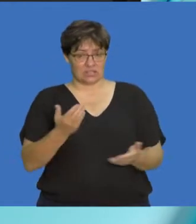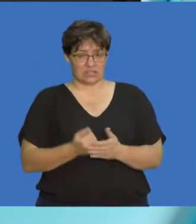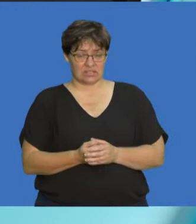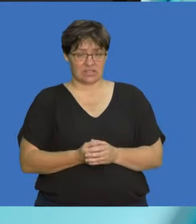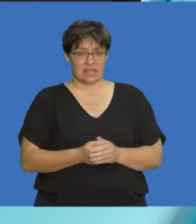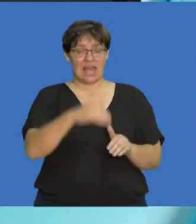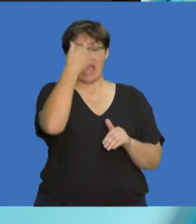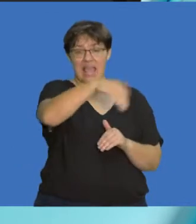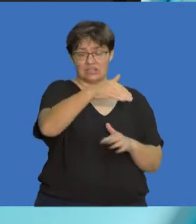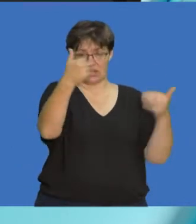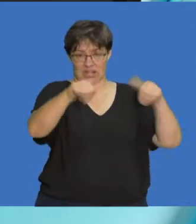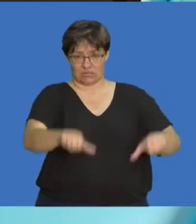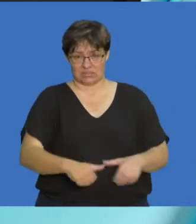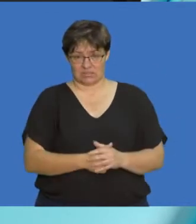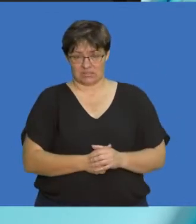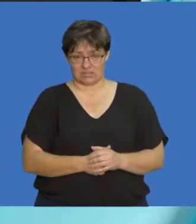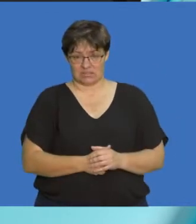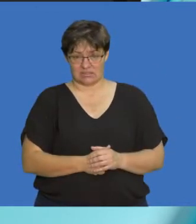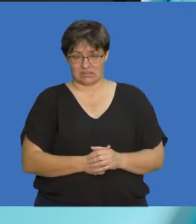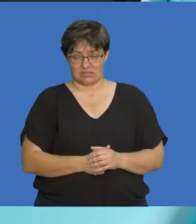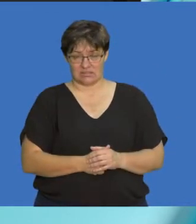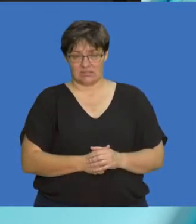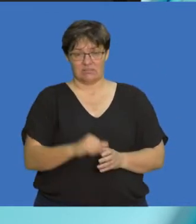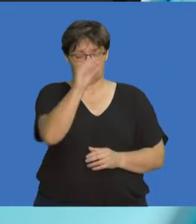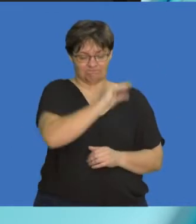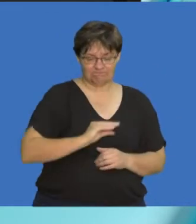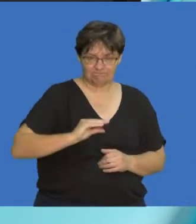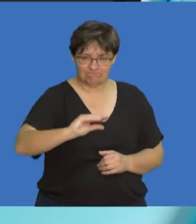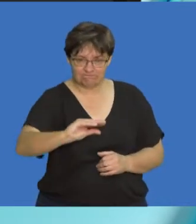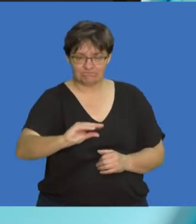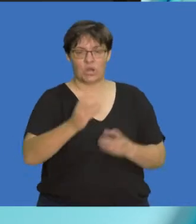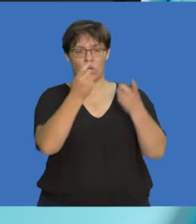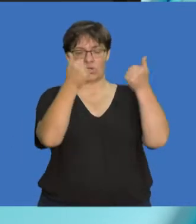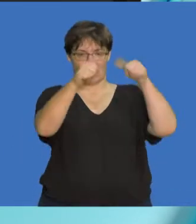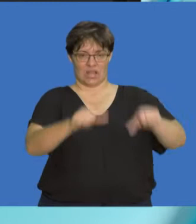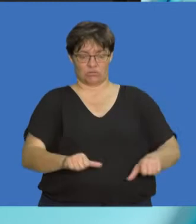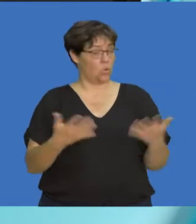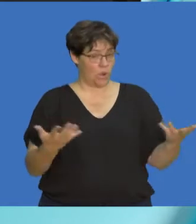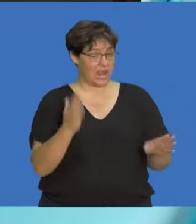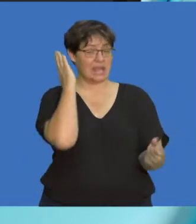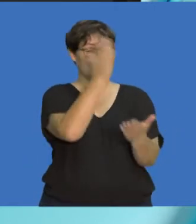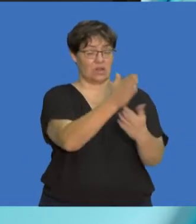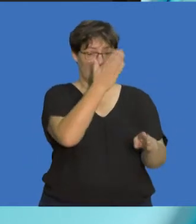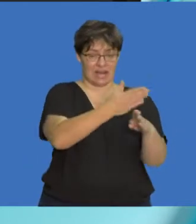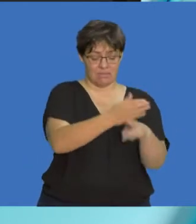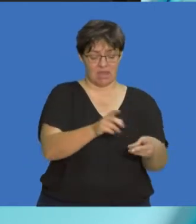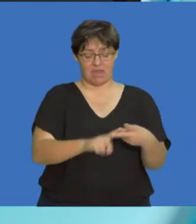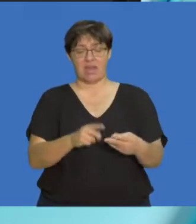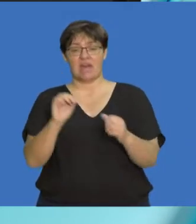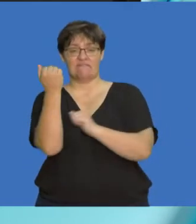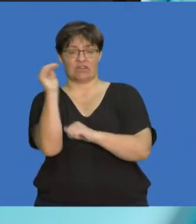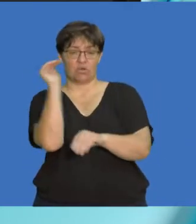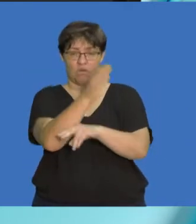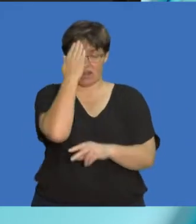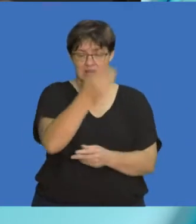account. You've apportioned it to your cost accounts, where direct labor, factory overheads, selling